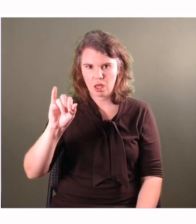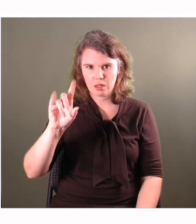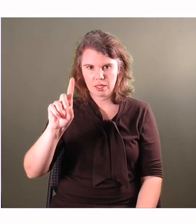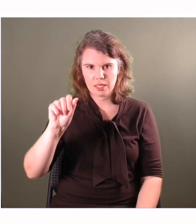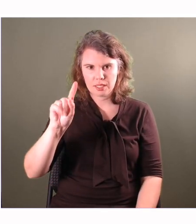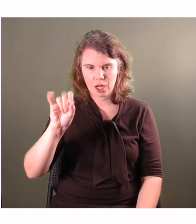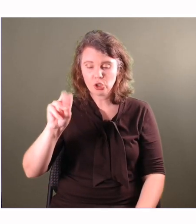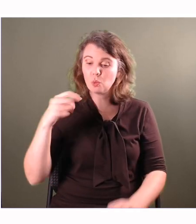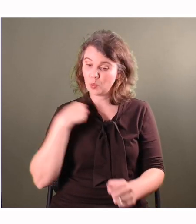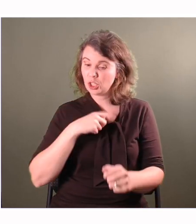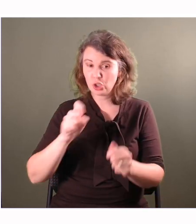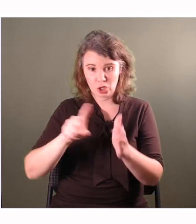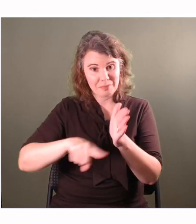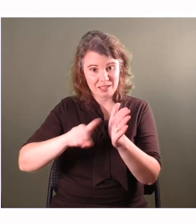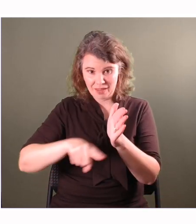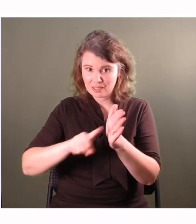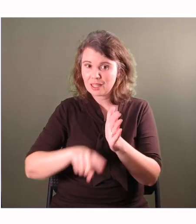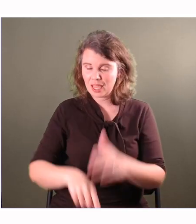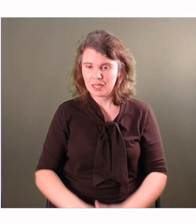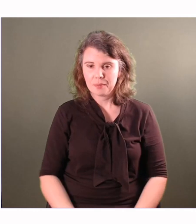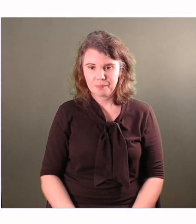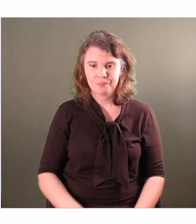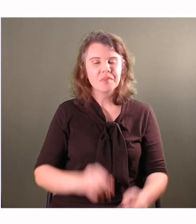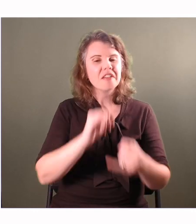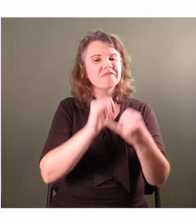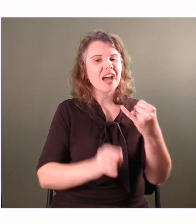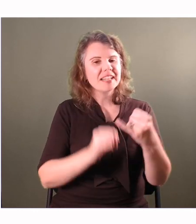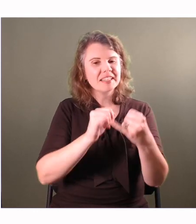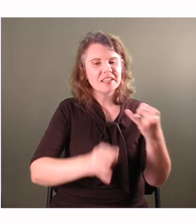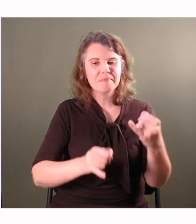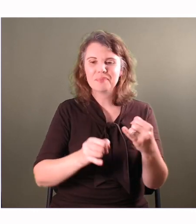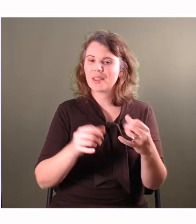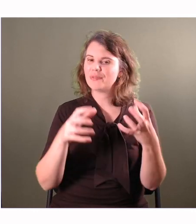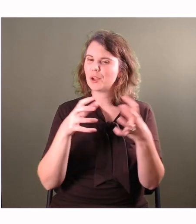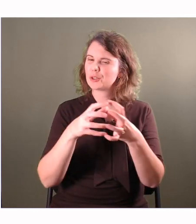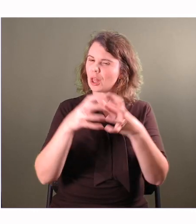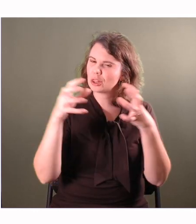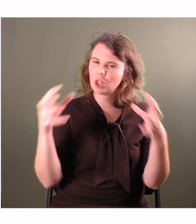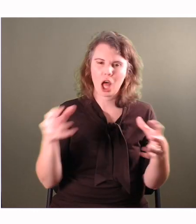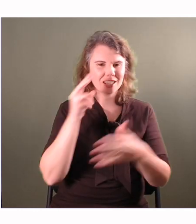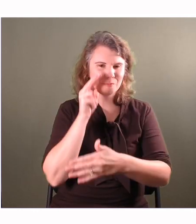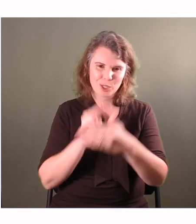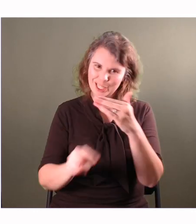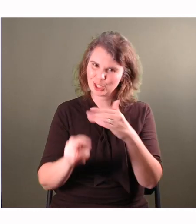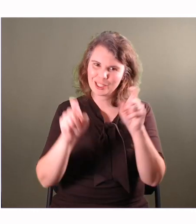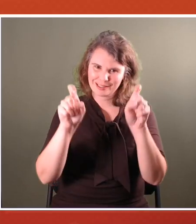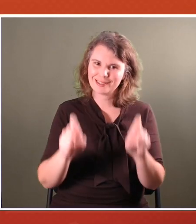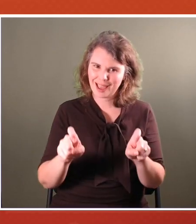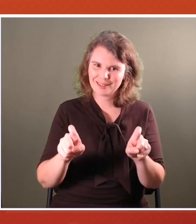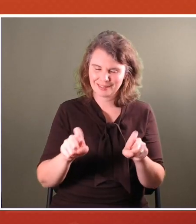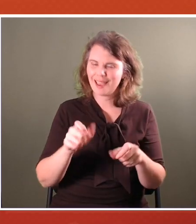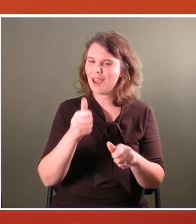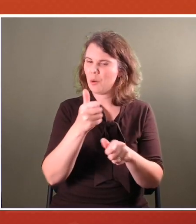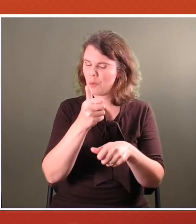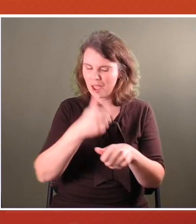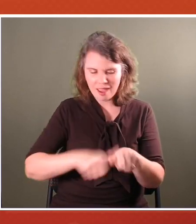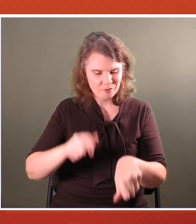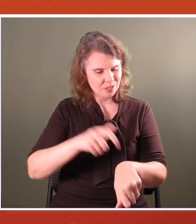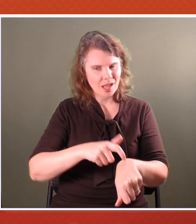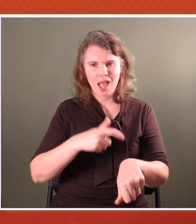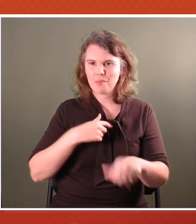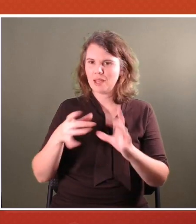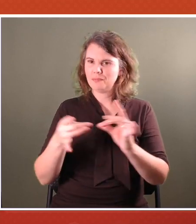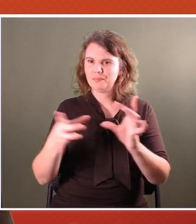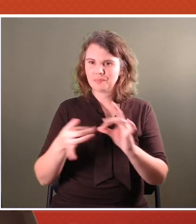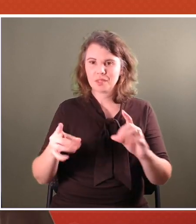we should be investigating. Finally, there are just lots and lots of predictions to test. Whenever I tell people